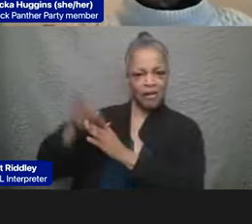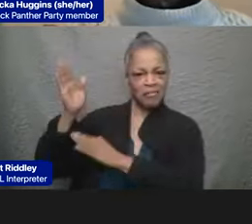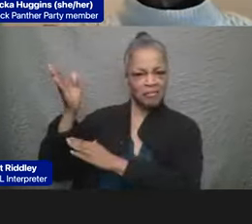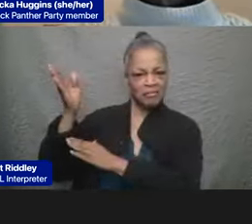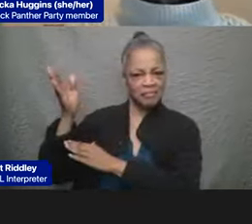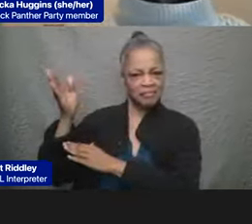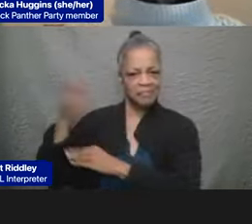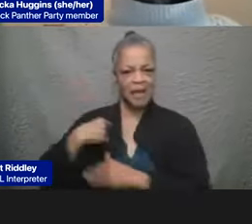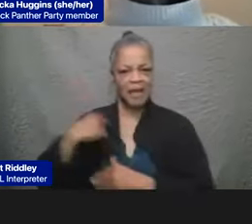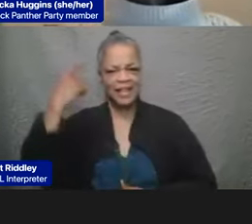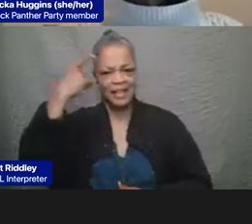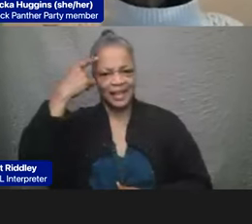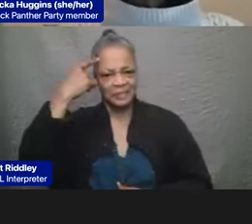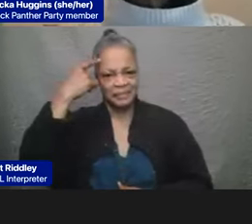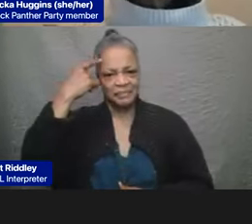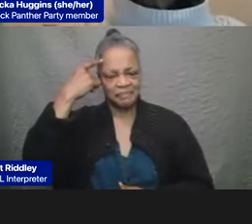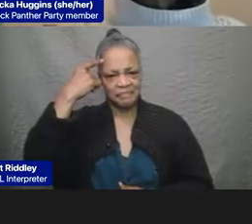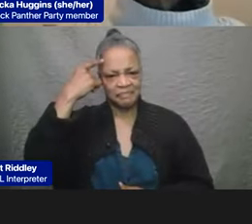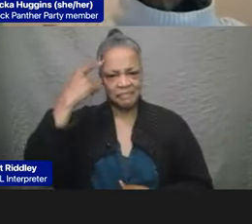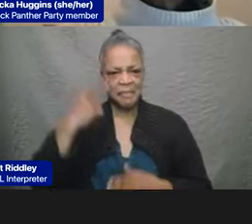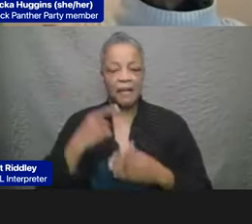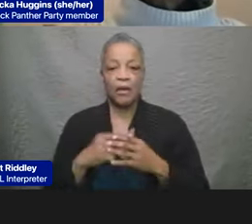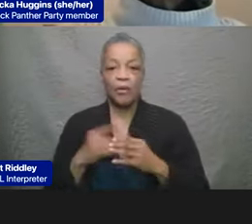And I think that sometimes we get mired in